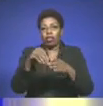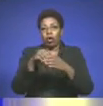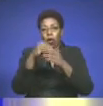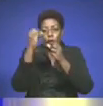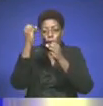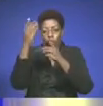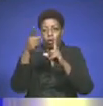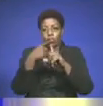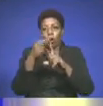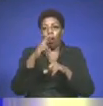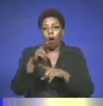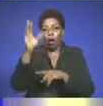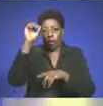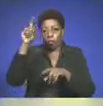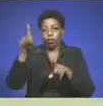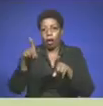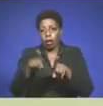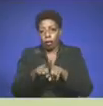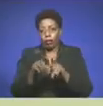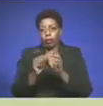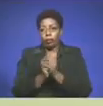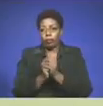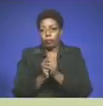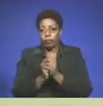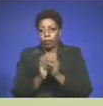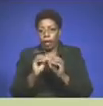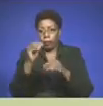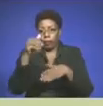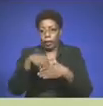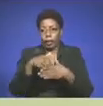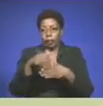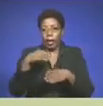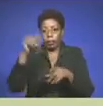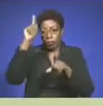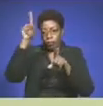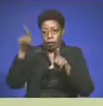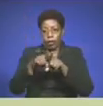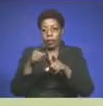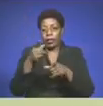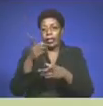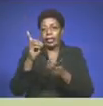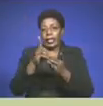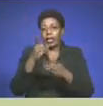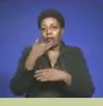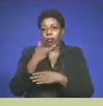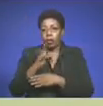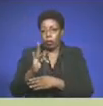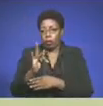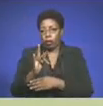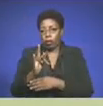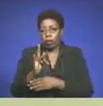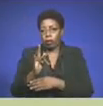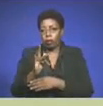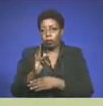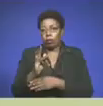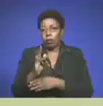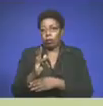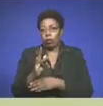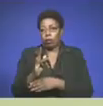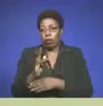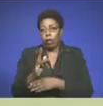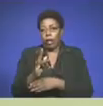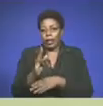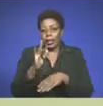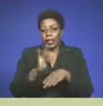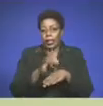all to her brother. Well, I put in my brother's date of birth, and when